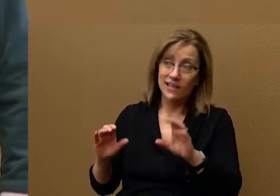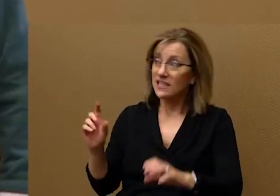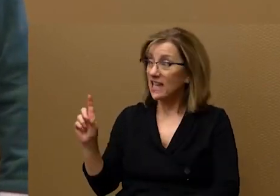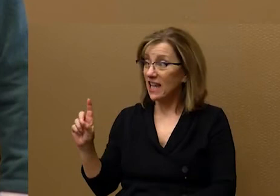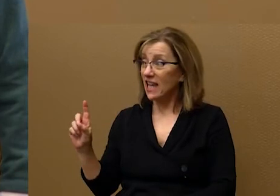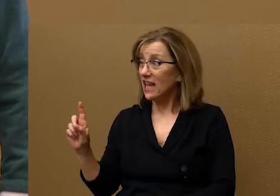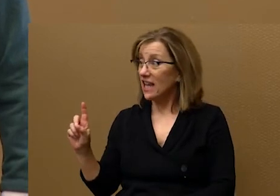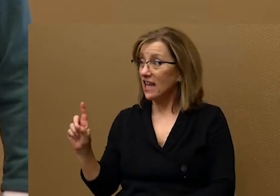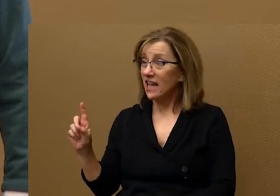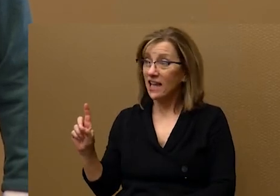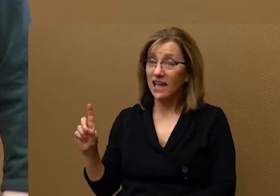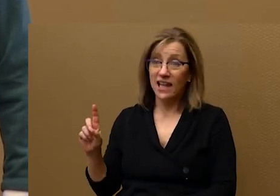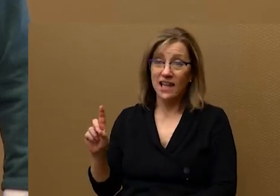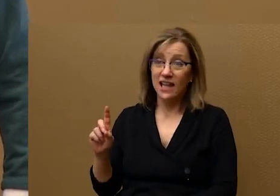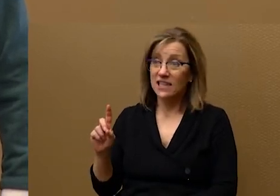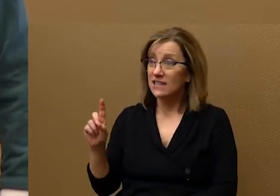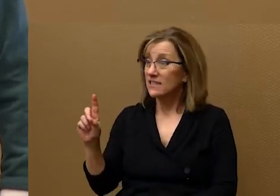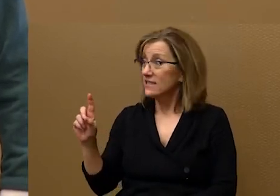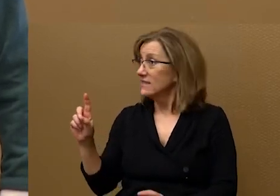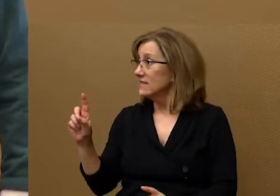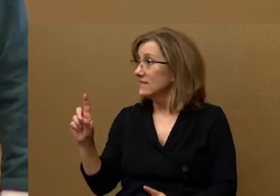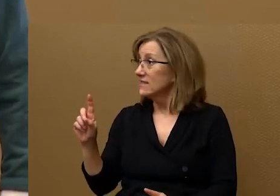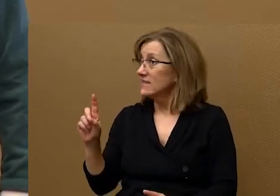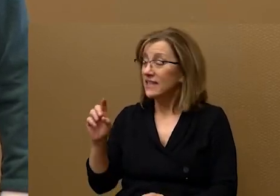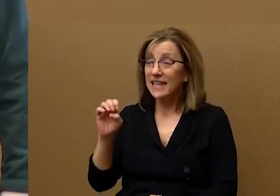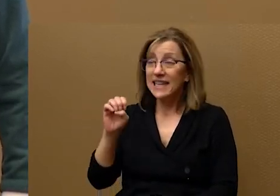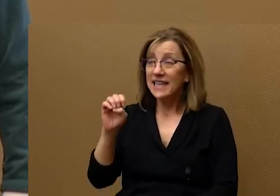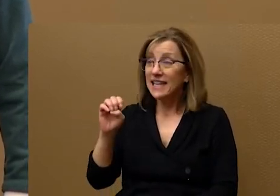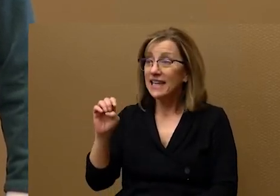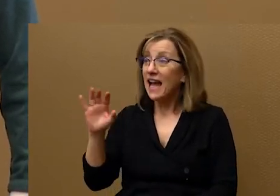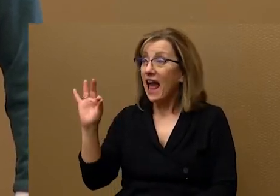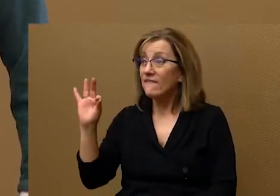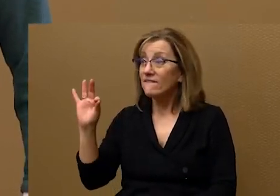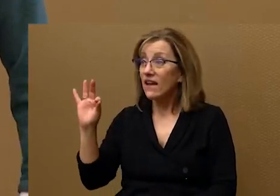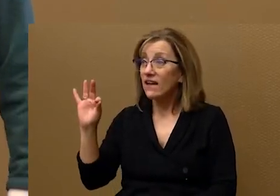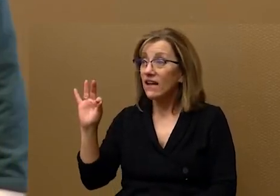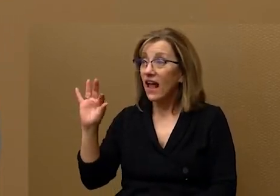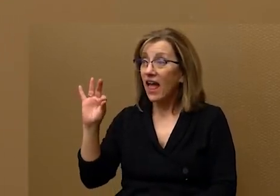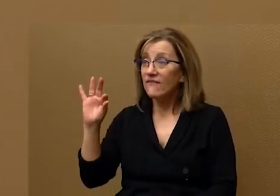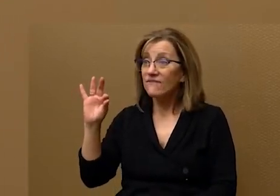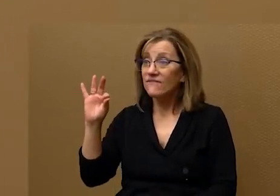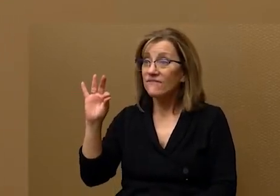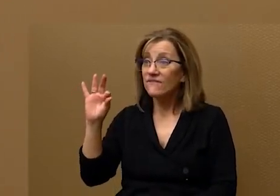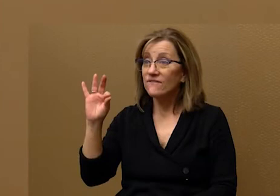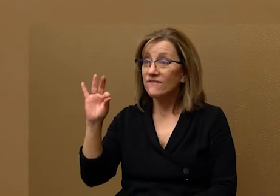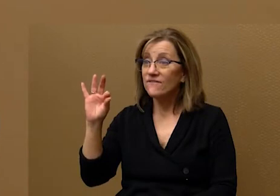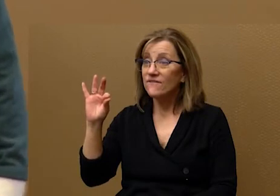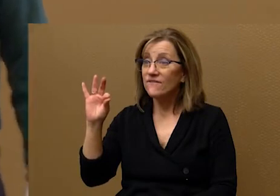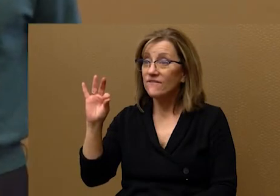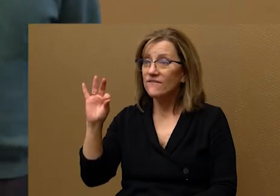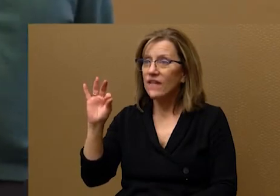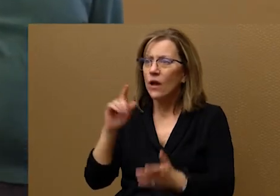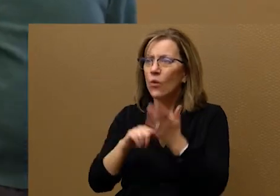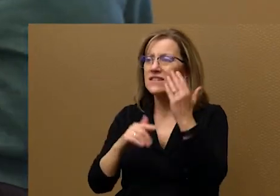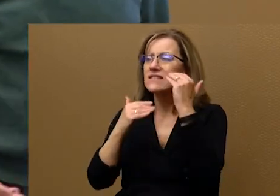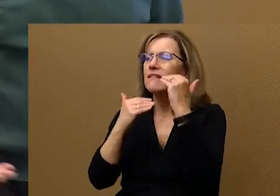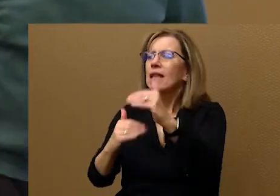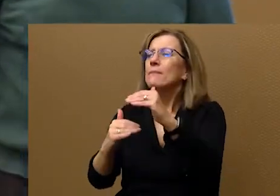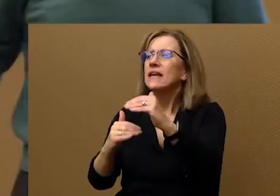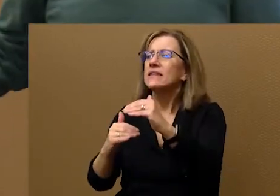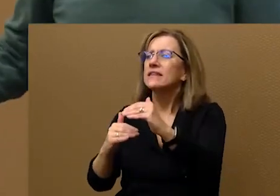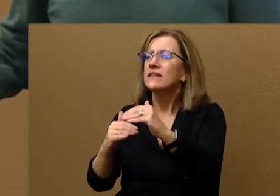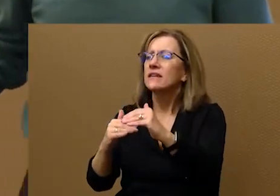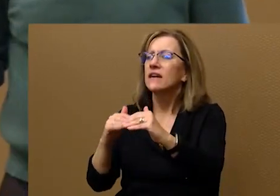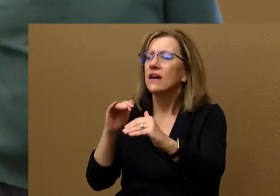D? E? You get E's anywhere? F? What's the limitation of that intervention? You